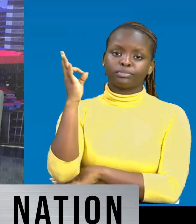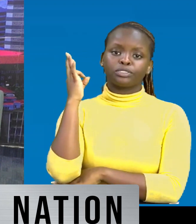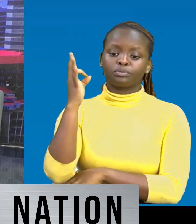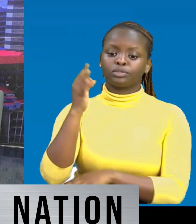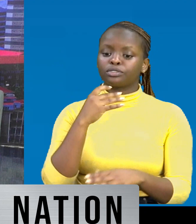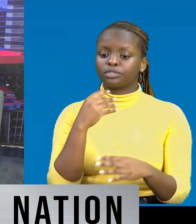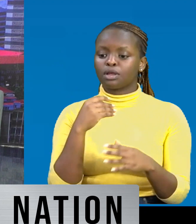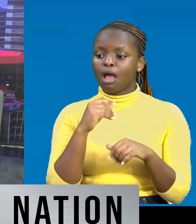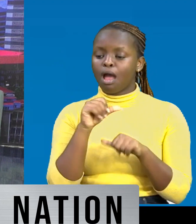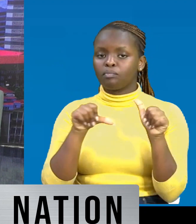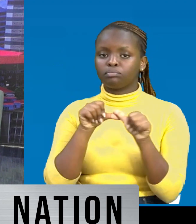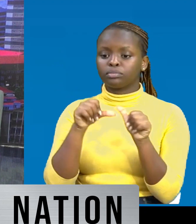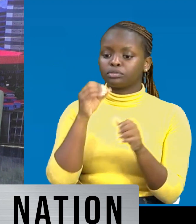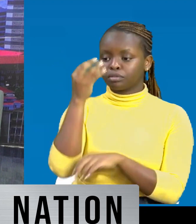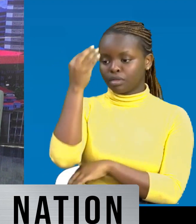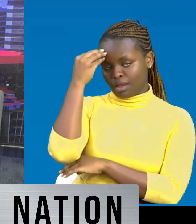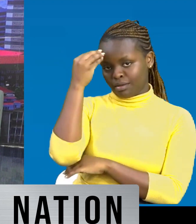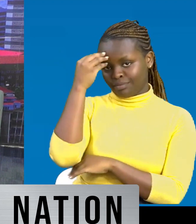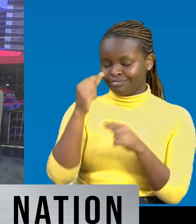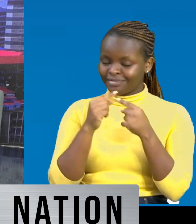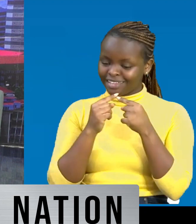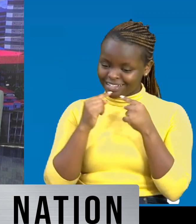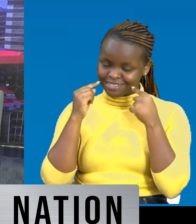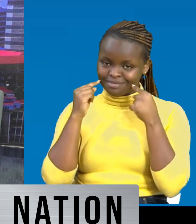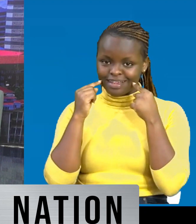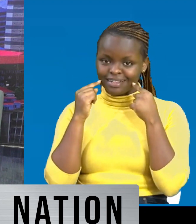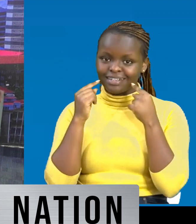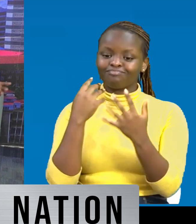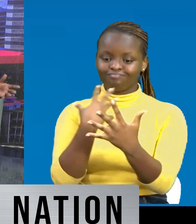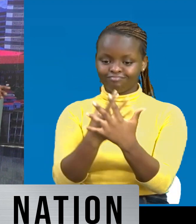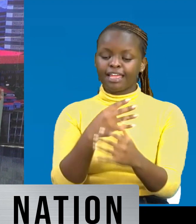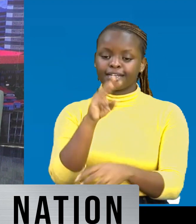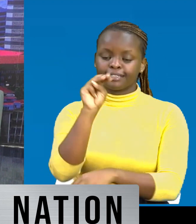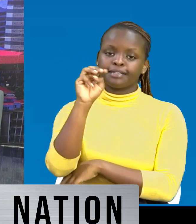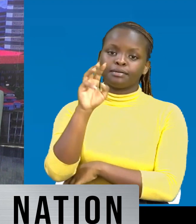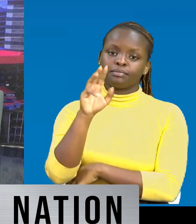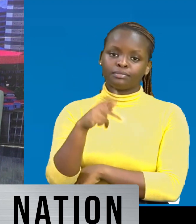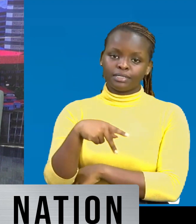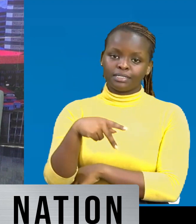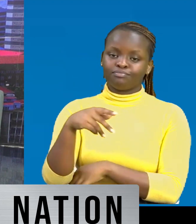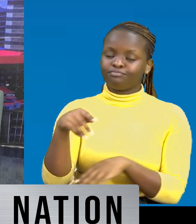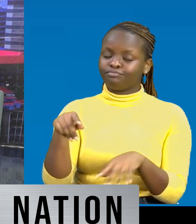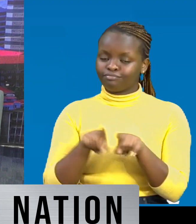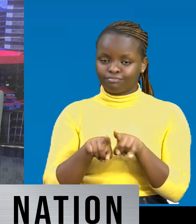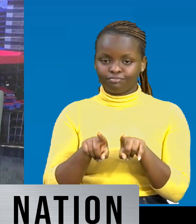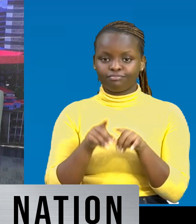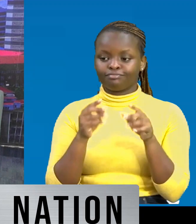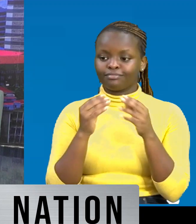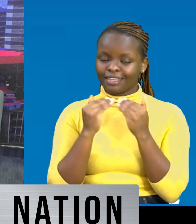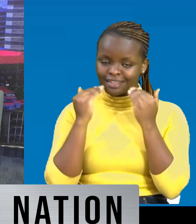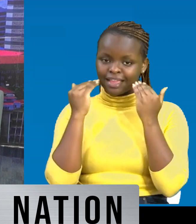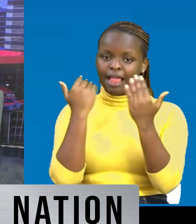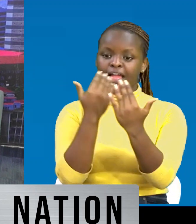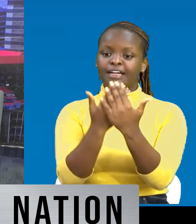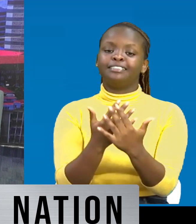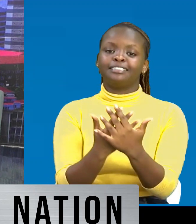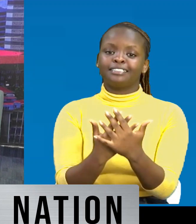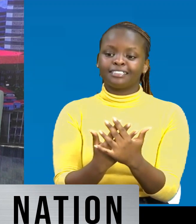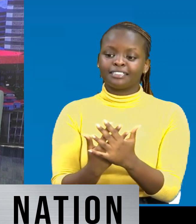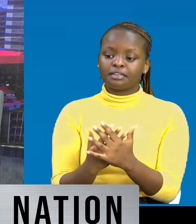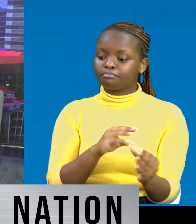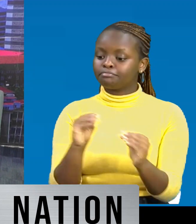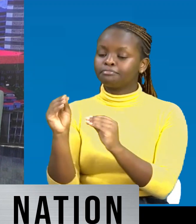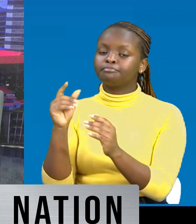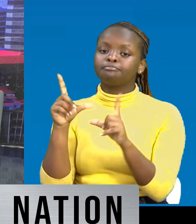Can you just smile and arrest the MP as you smile? You don't need anger. Arrest the member of parliament, Let him go and do a